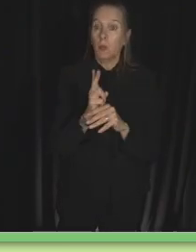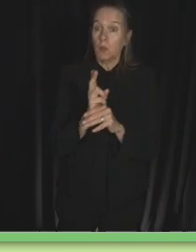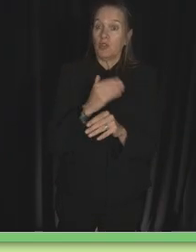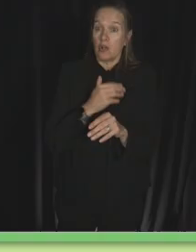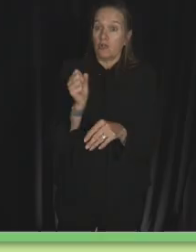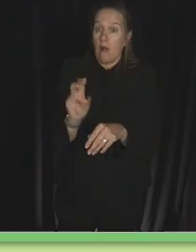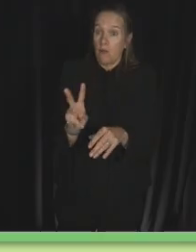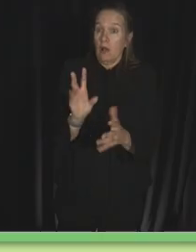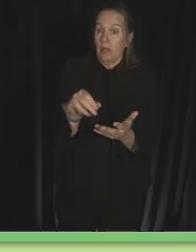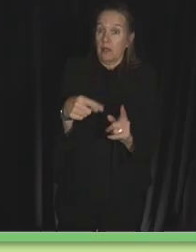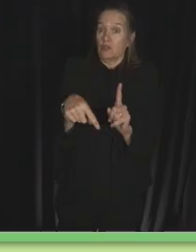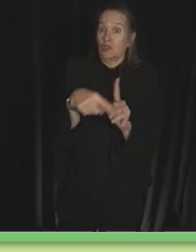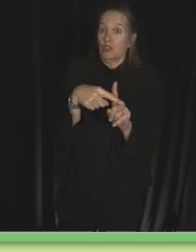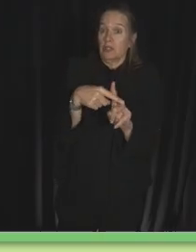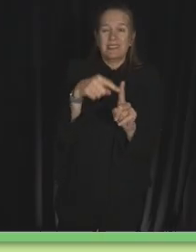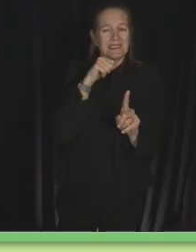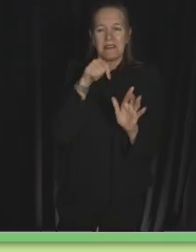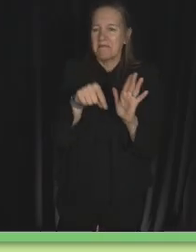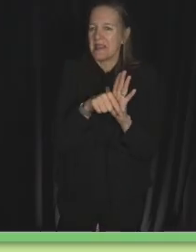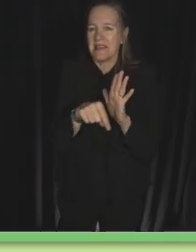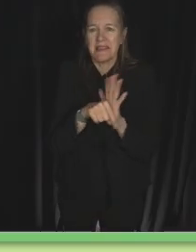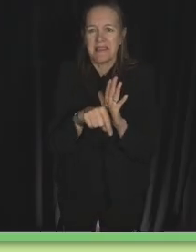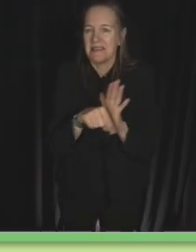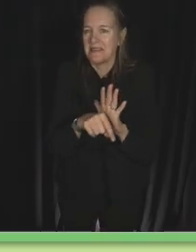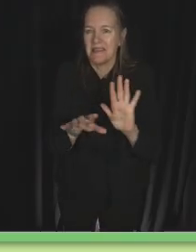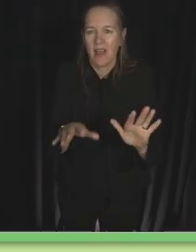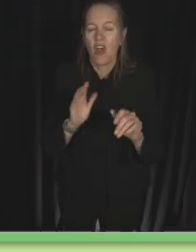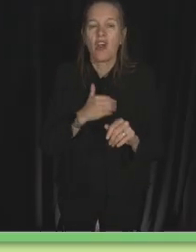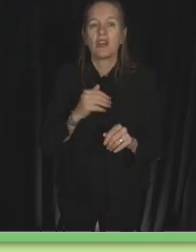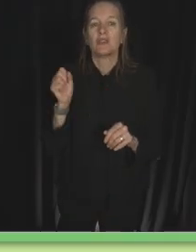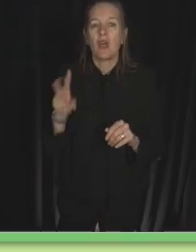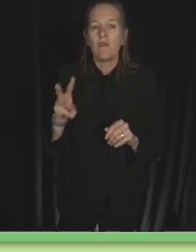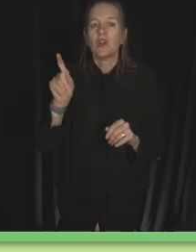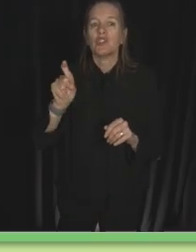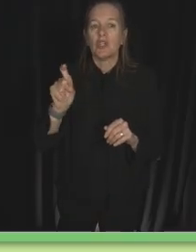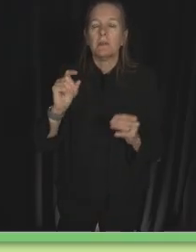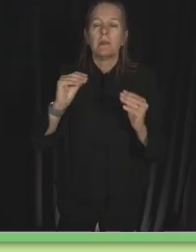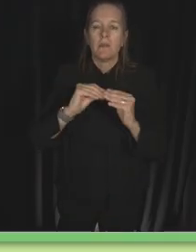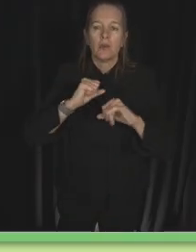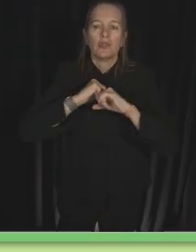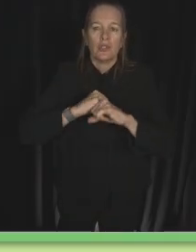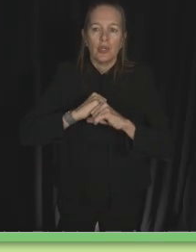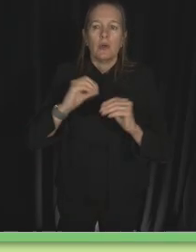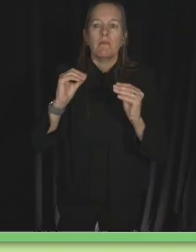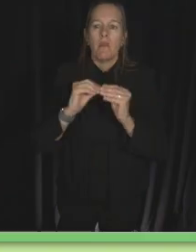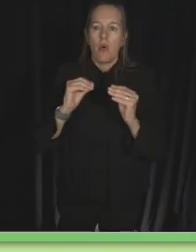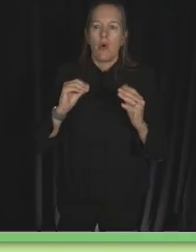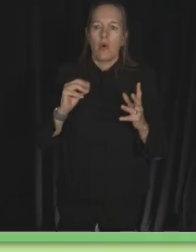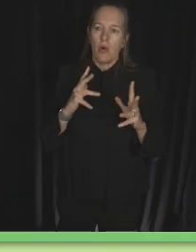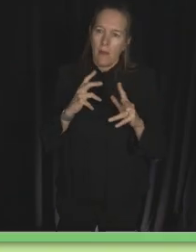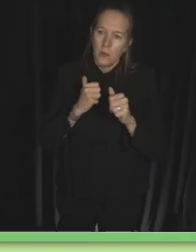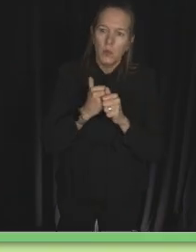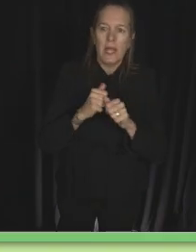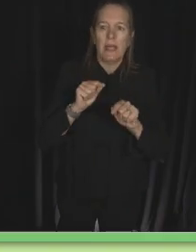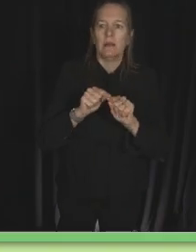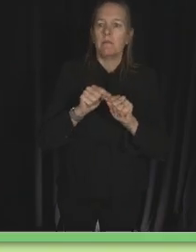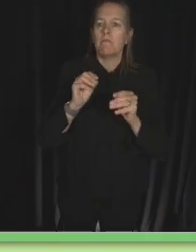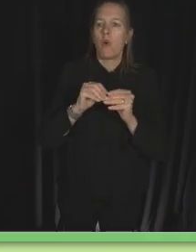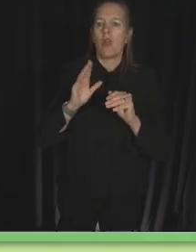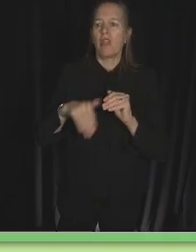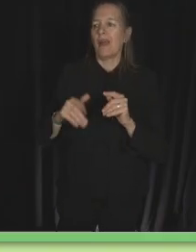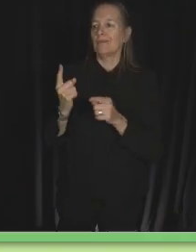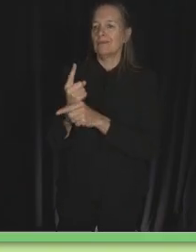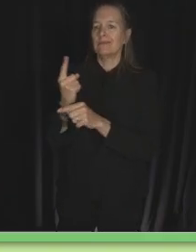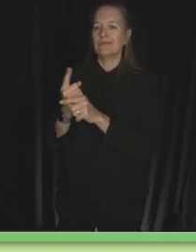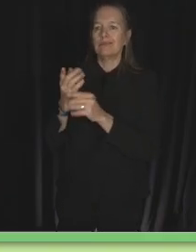good. This just isn't a bad thing. Our software should be more secure and more up-to-date than commercial software, so let's show how it